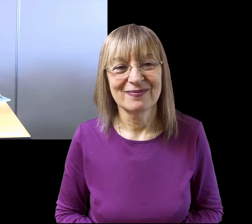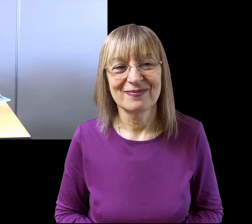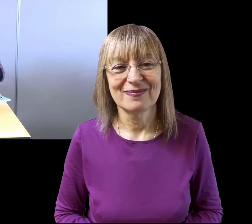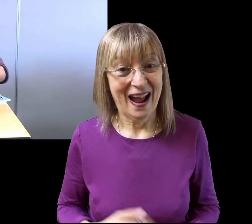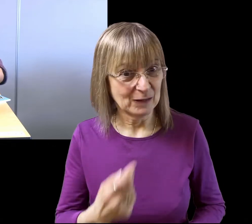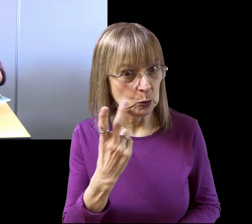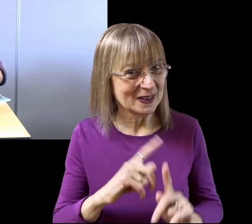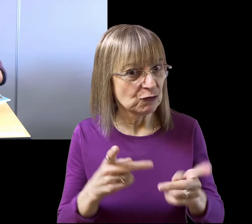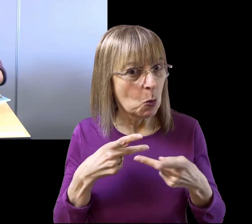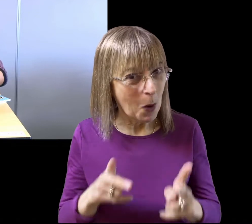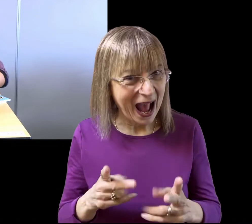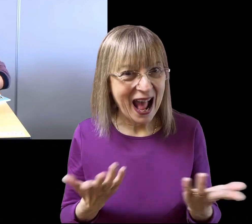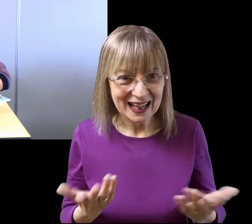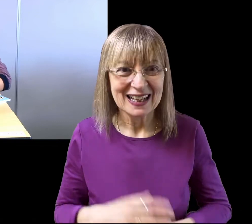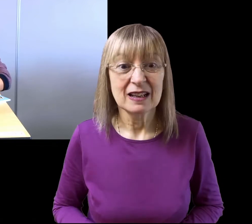that's another 2.